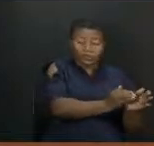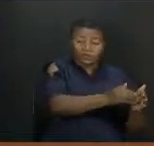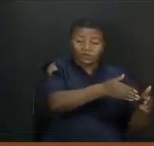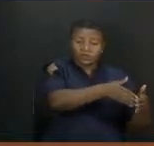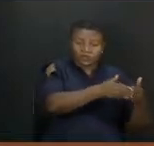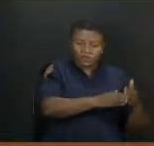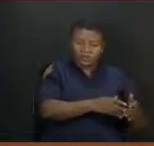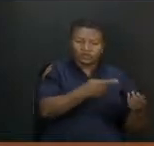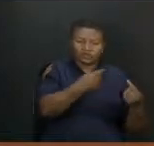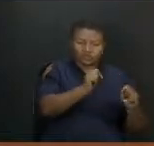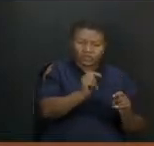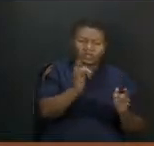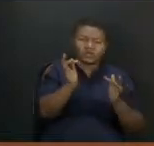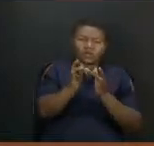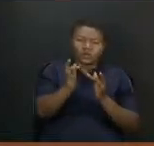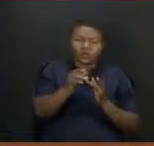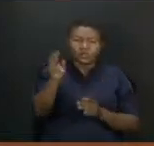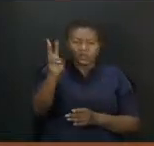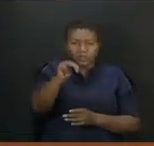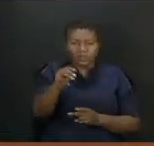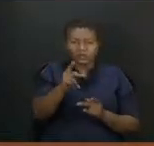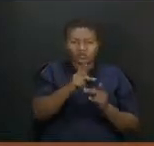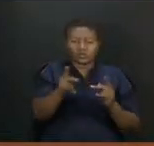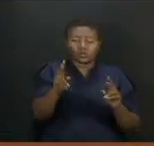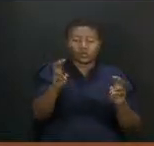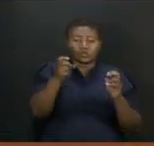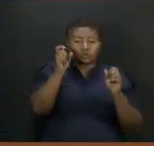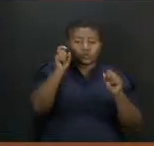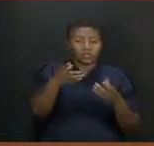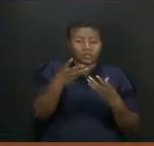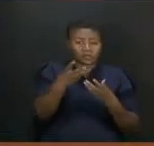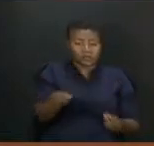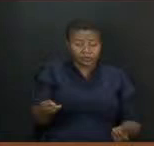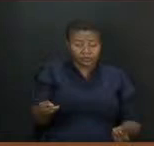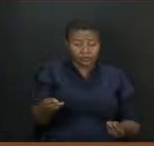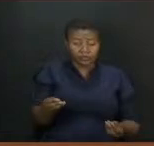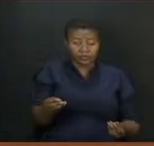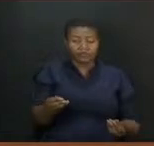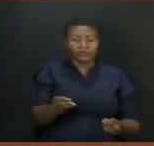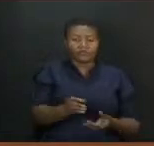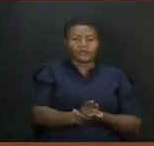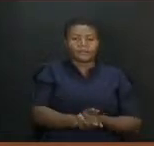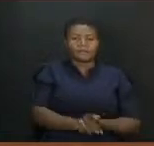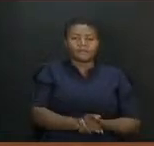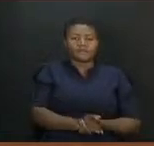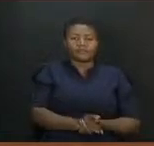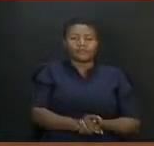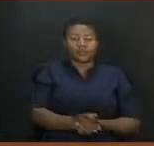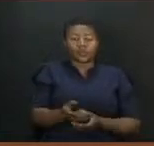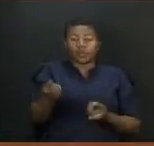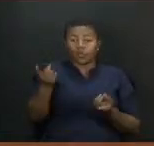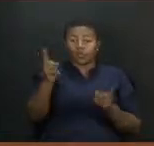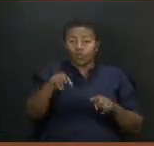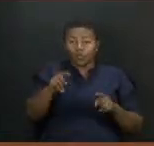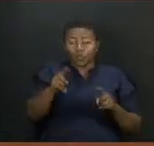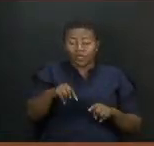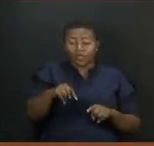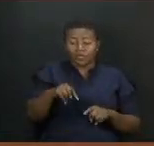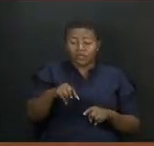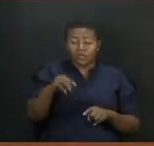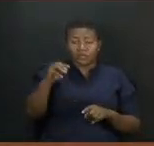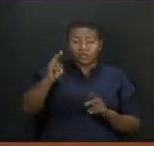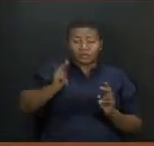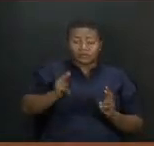be addressed. And in view of the fact that when he was here to brief the House, members had the